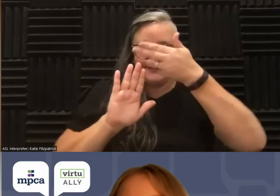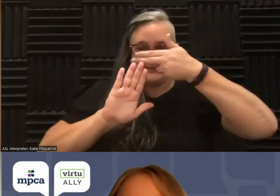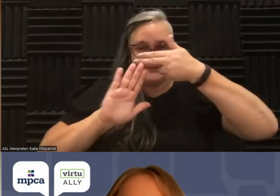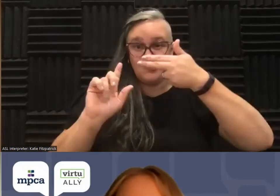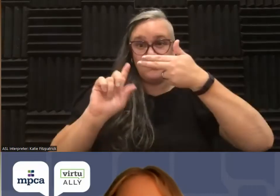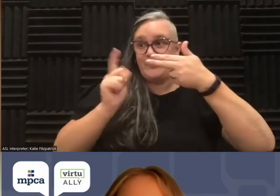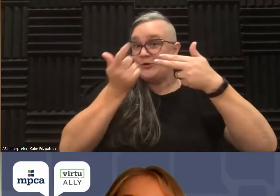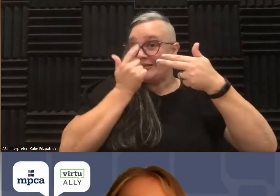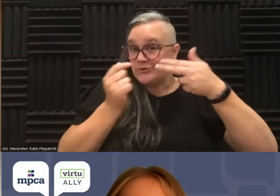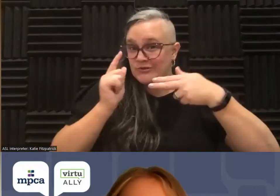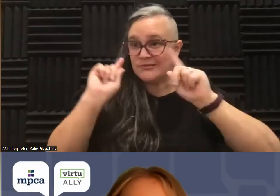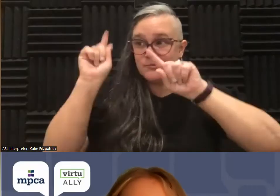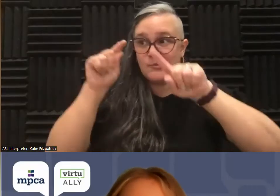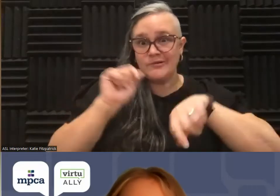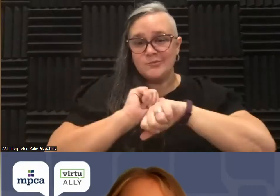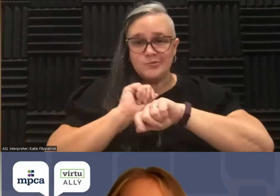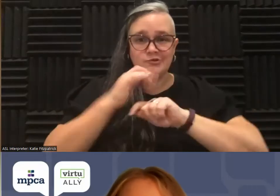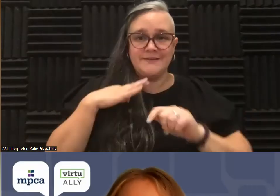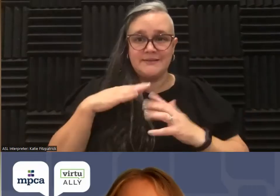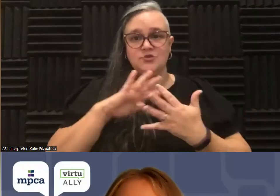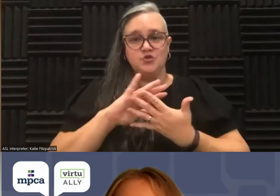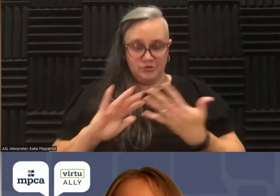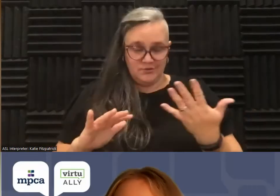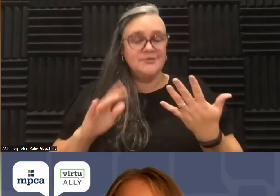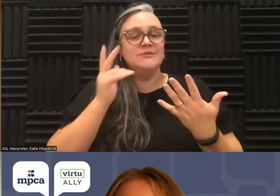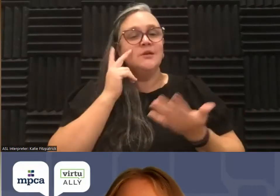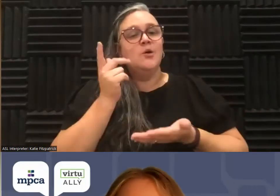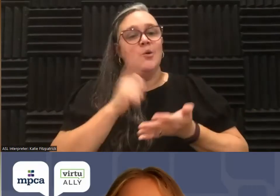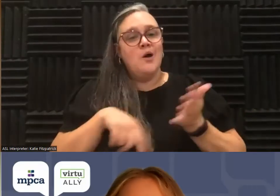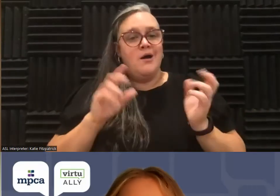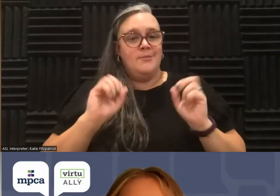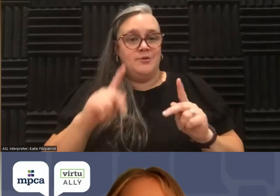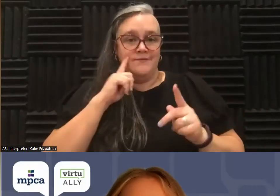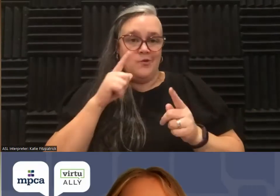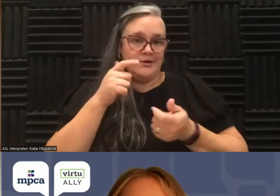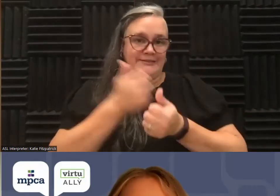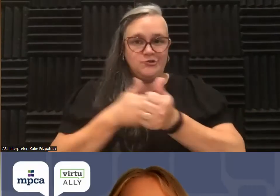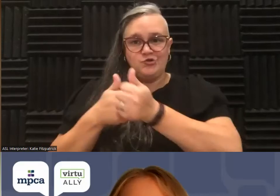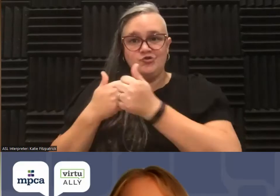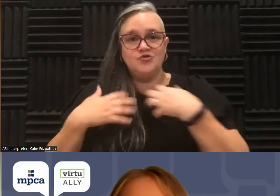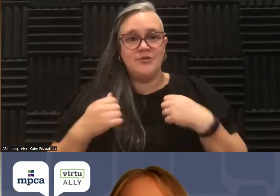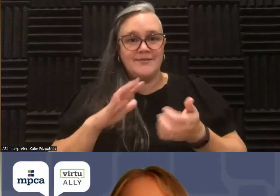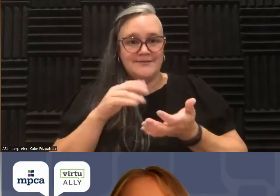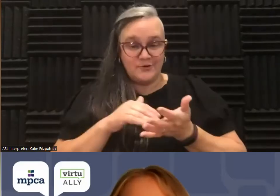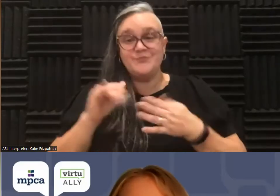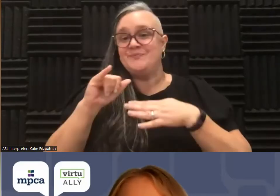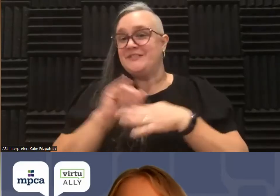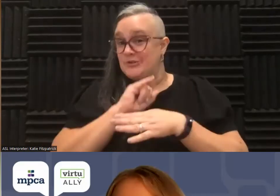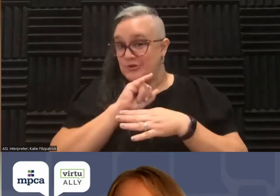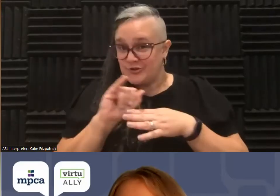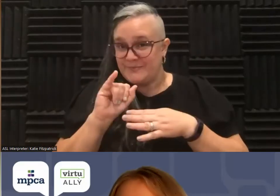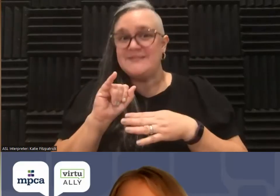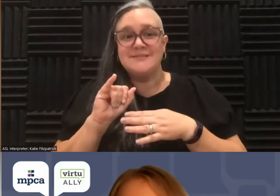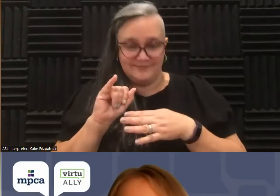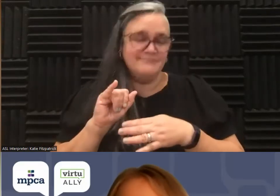in, and see what opportunities a health center may have. Internships are a